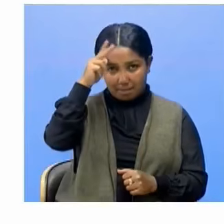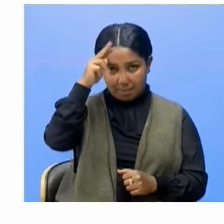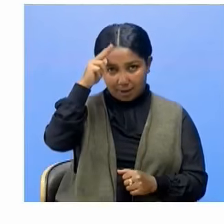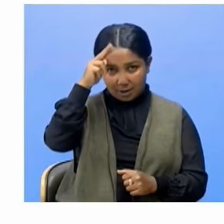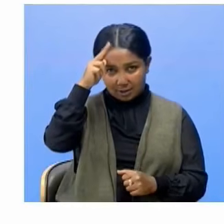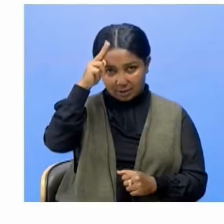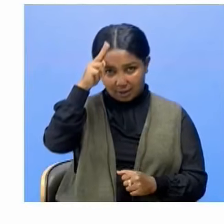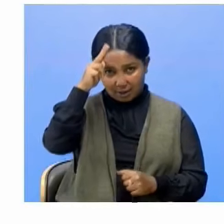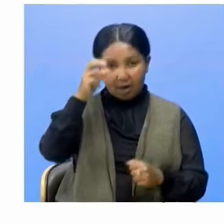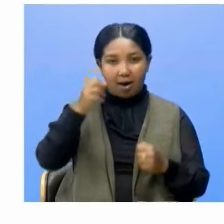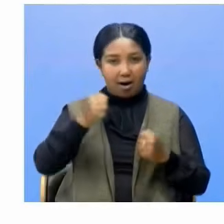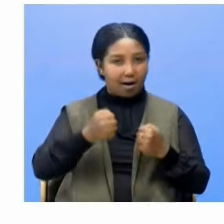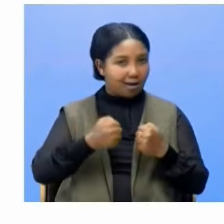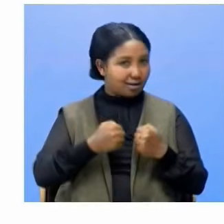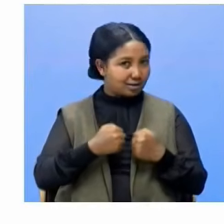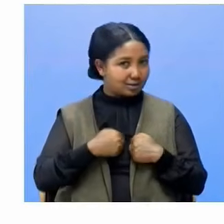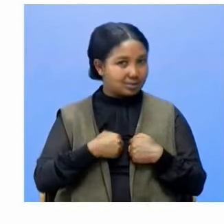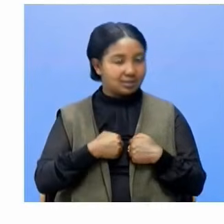has